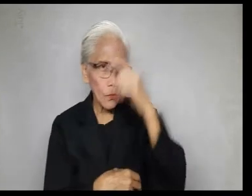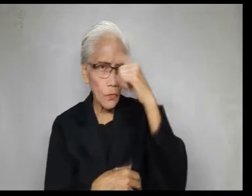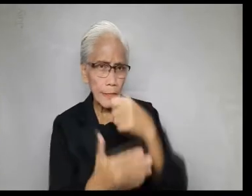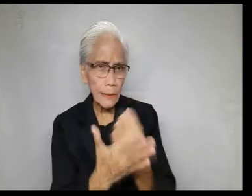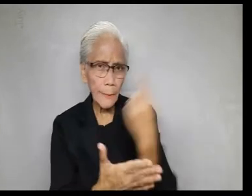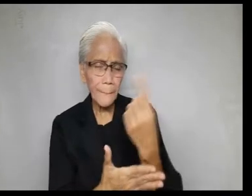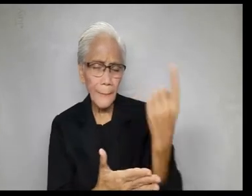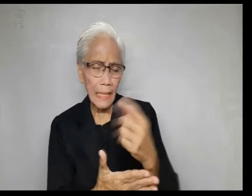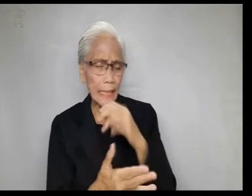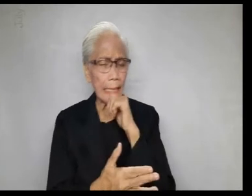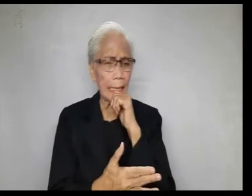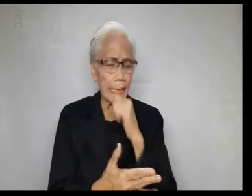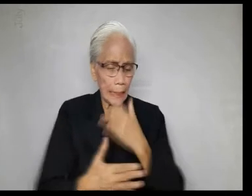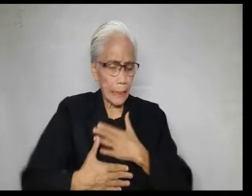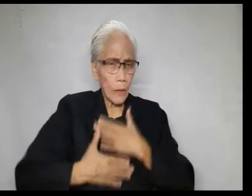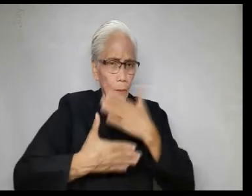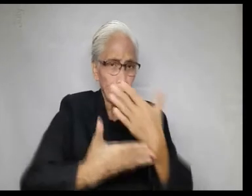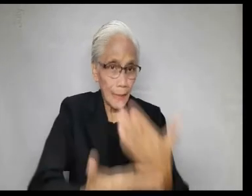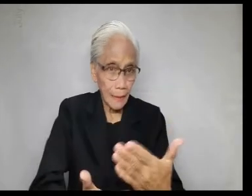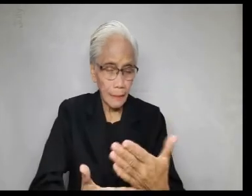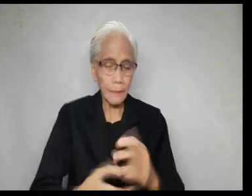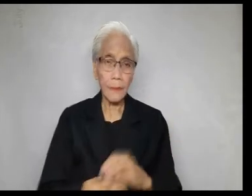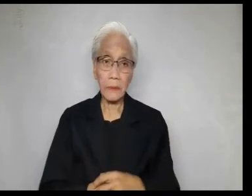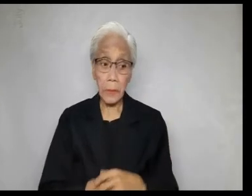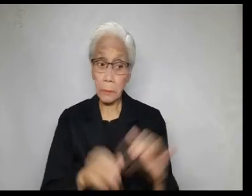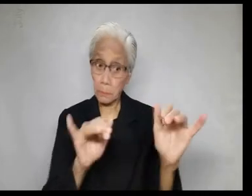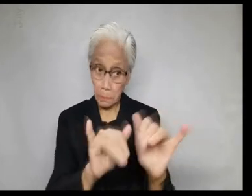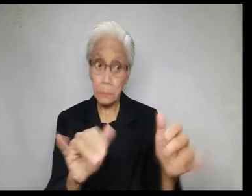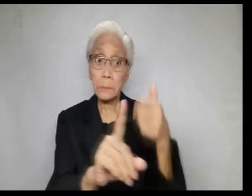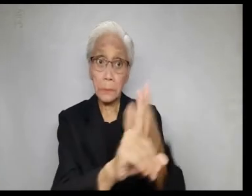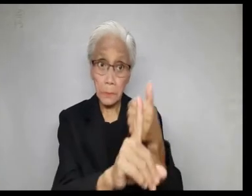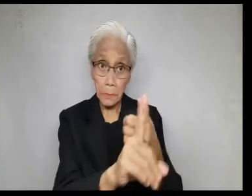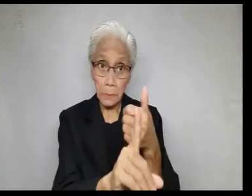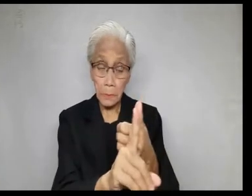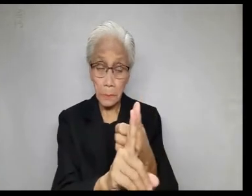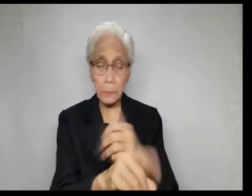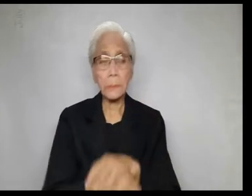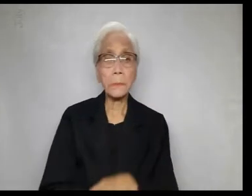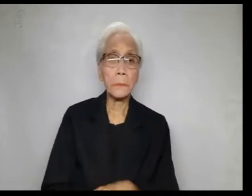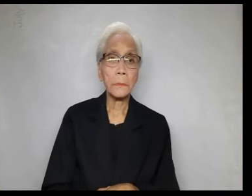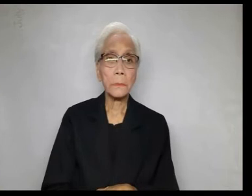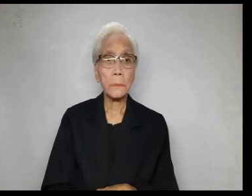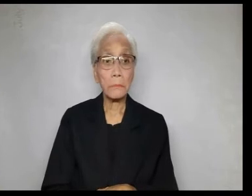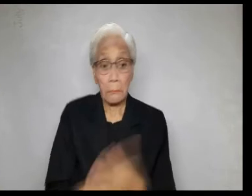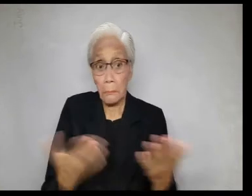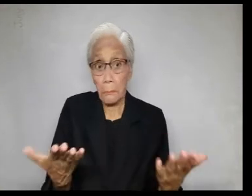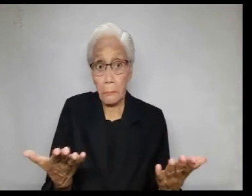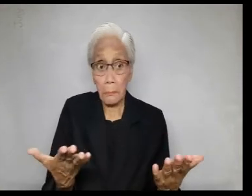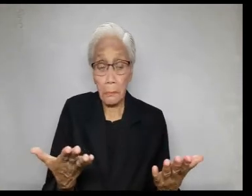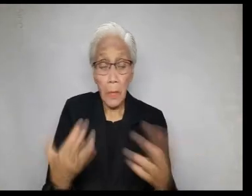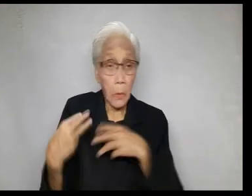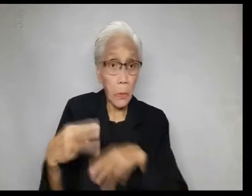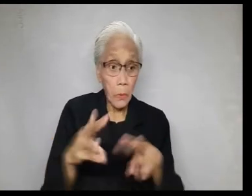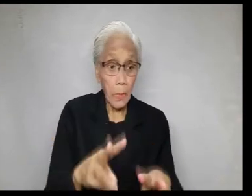be tempted to look for somebody who is as non-committed and non-committal as